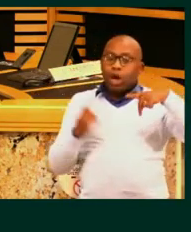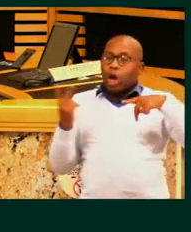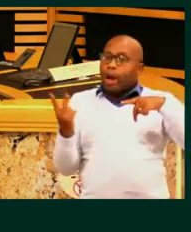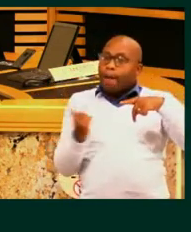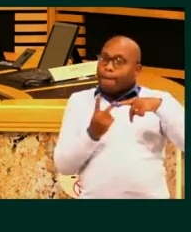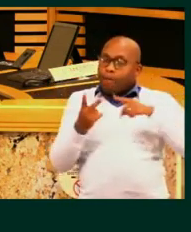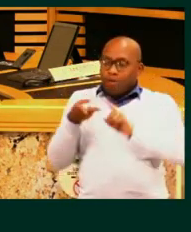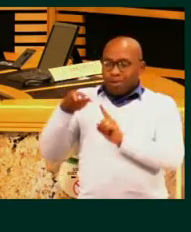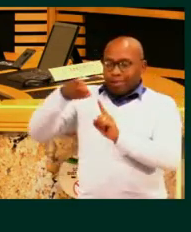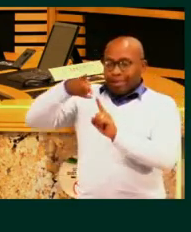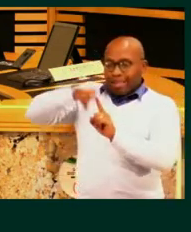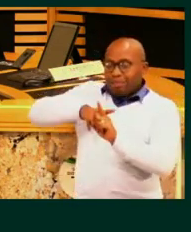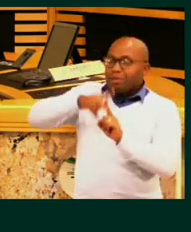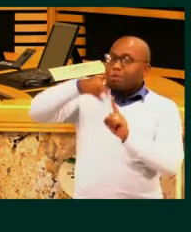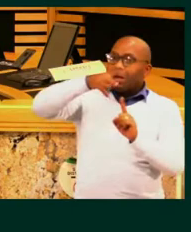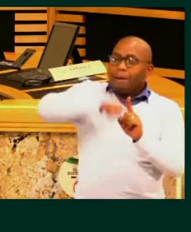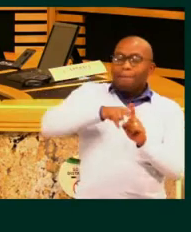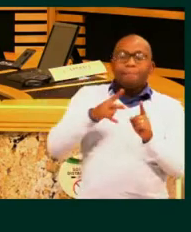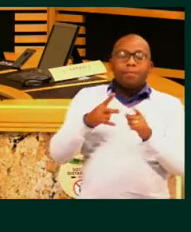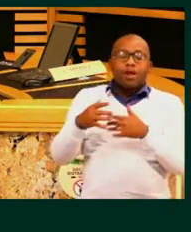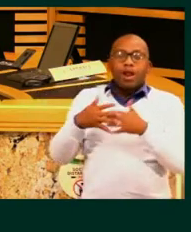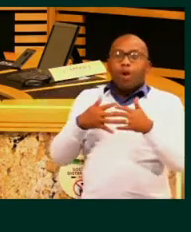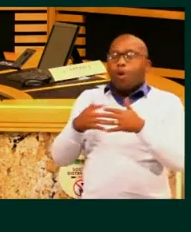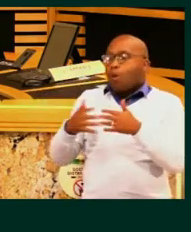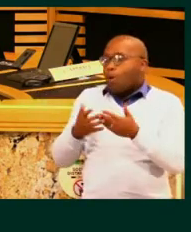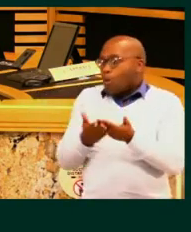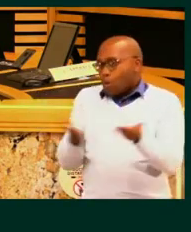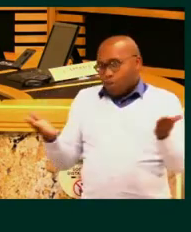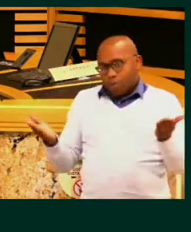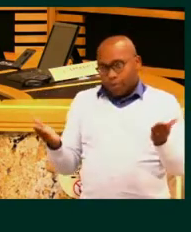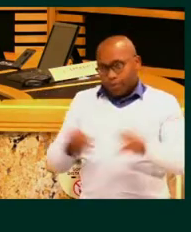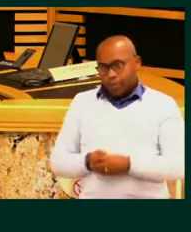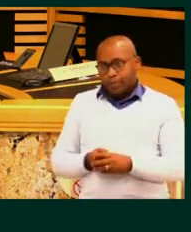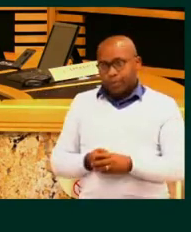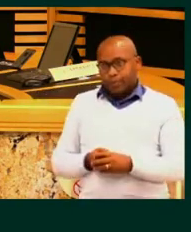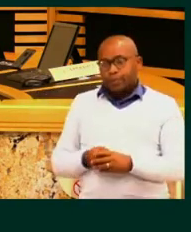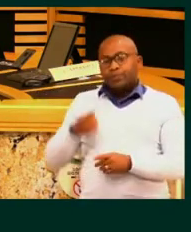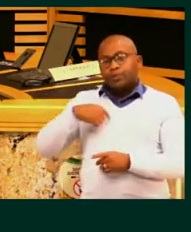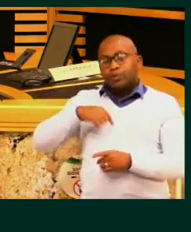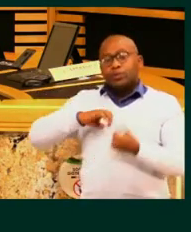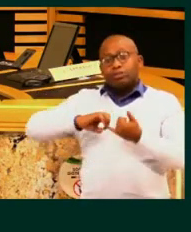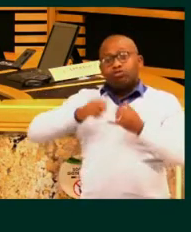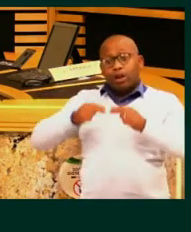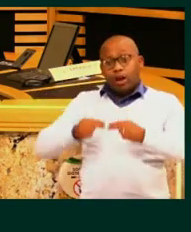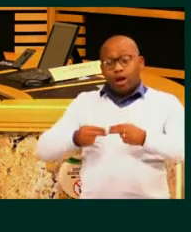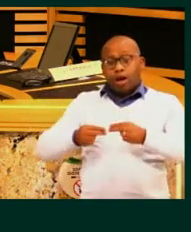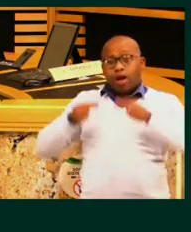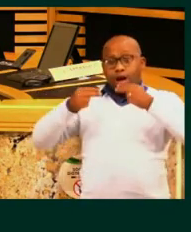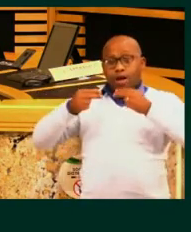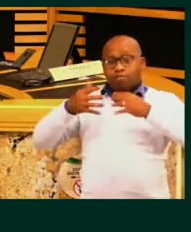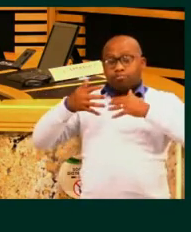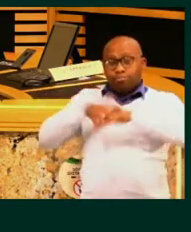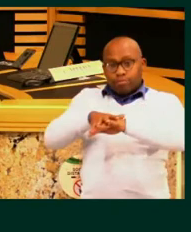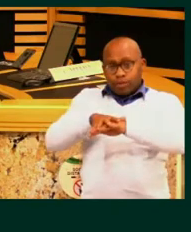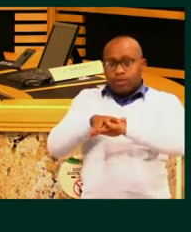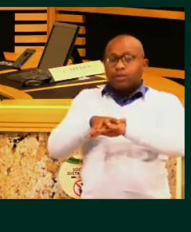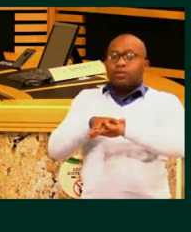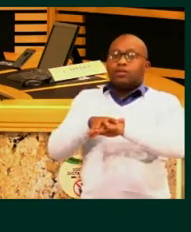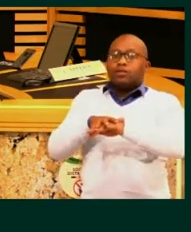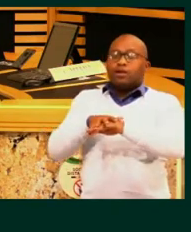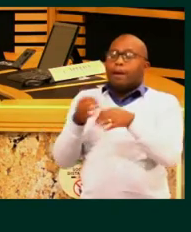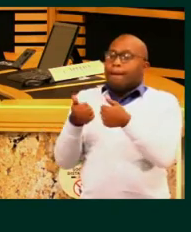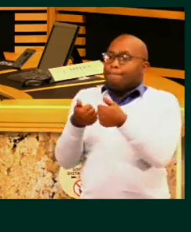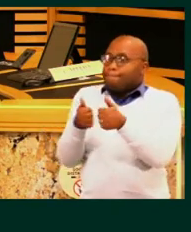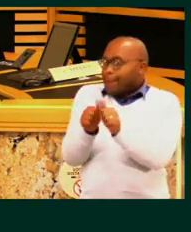sectors and the sub sectors the active participation and maximum engagements of all the critical sector partners and